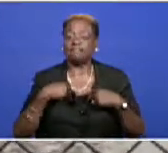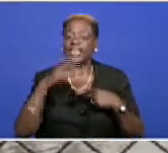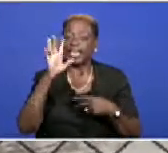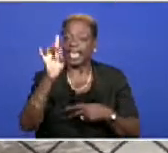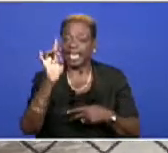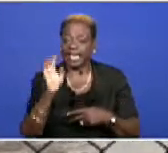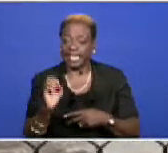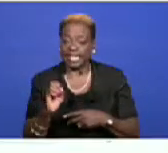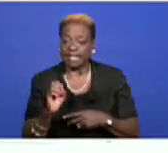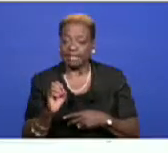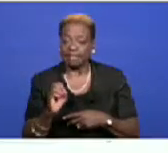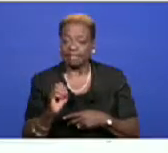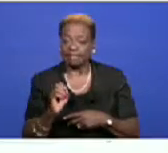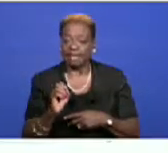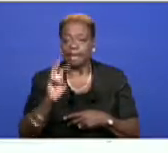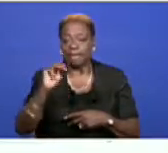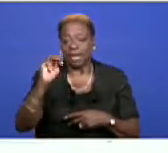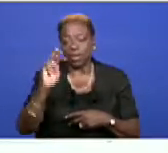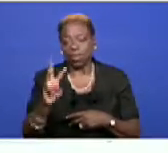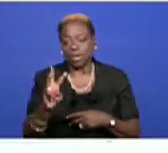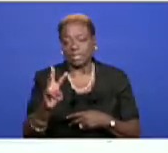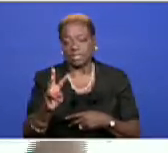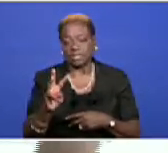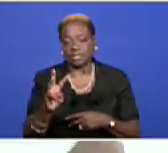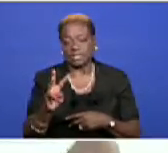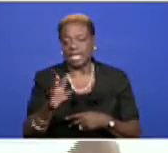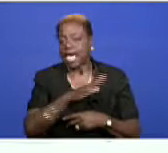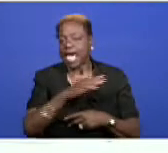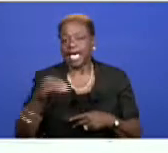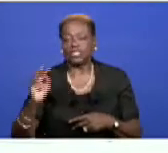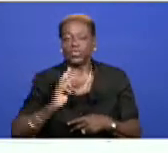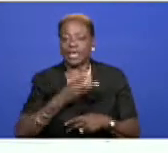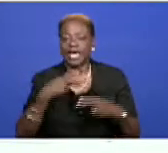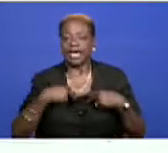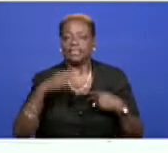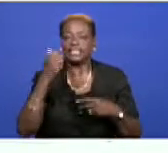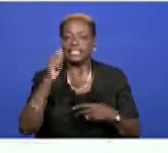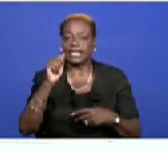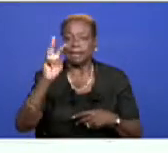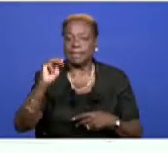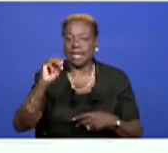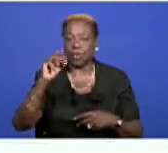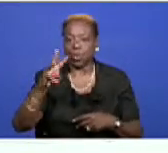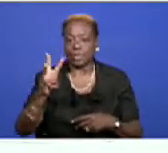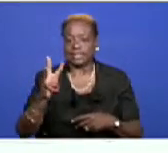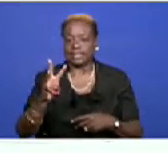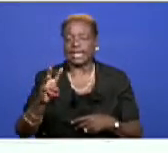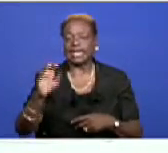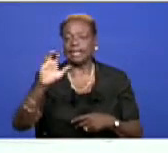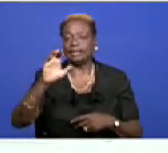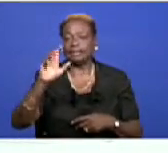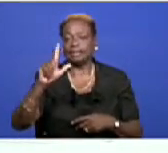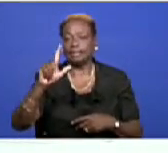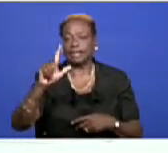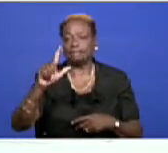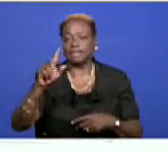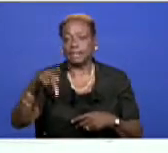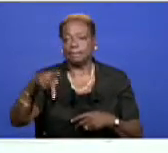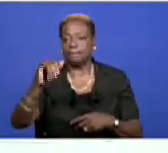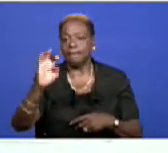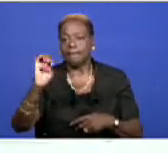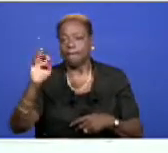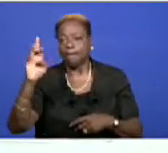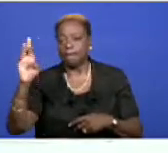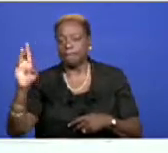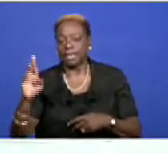Hills, 80 megawatts of rental power to Blue Hills, and we have 10 megawatts to Clifton Pier. Now they were supposed to give us an additional 25